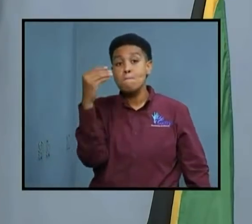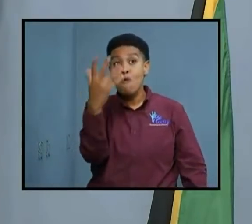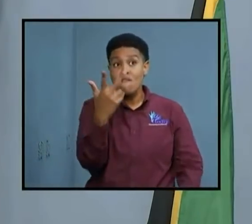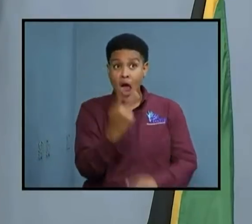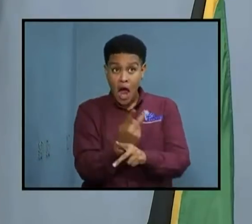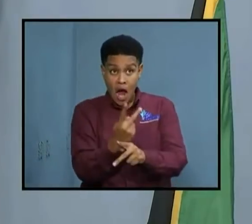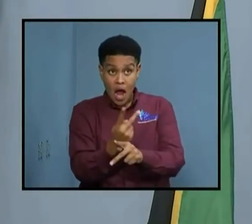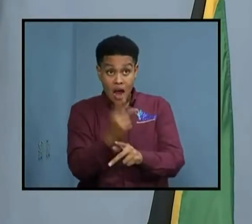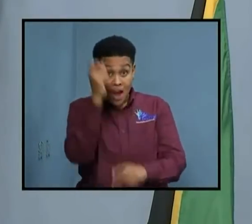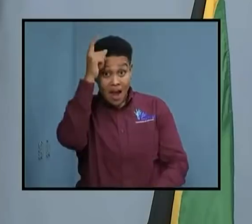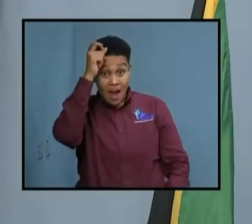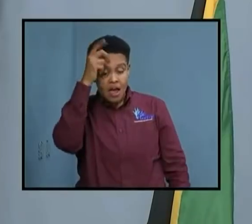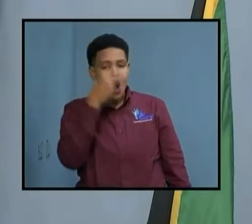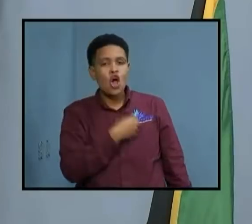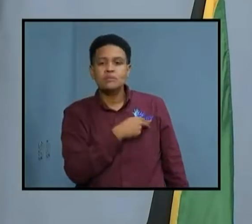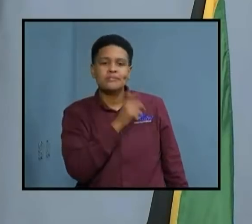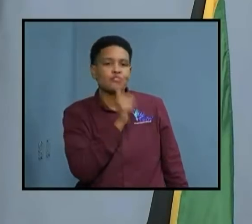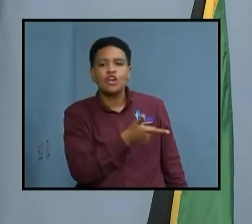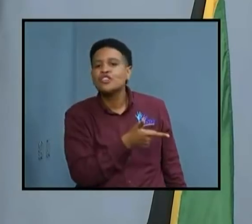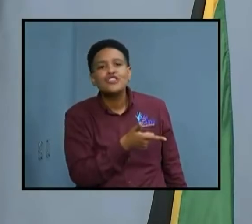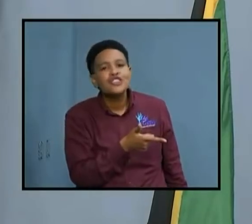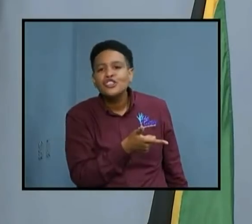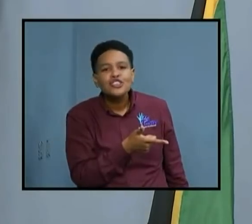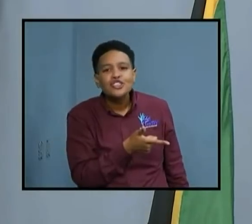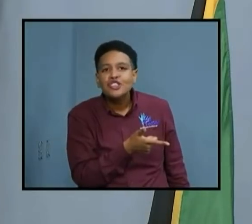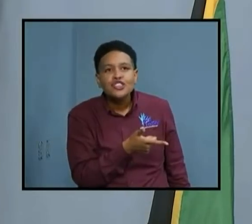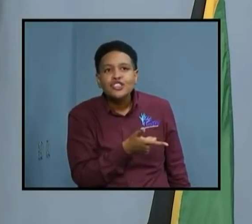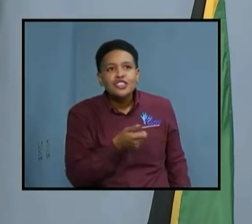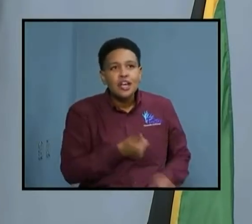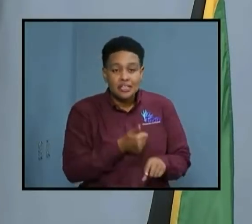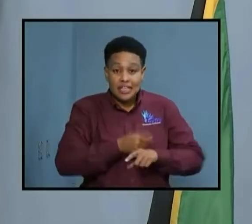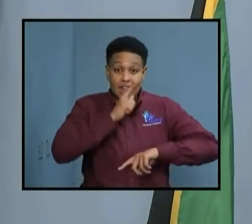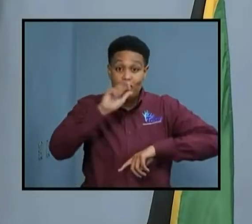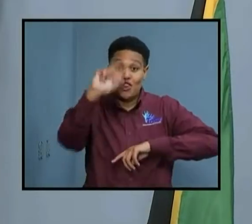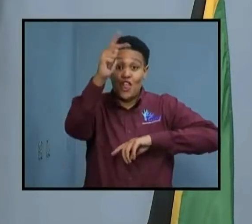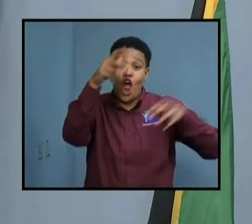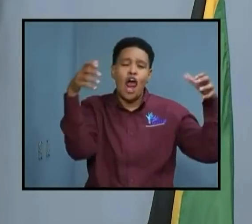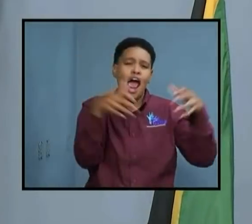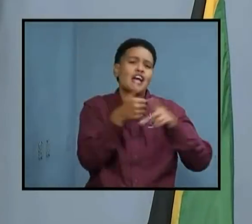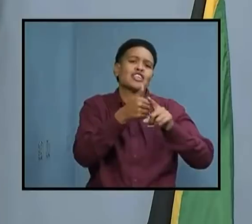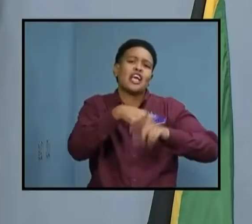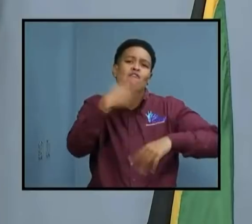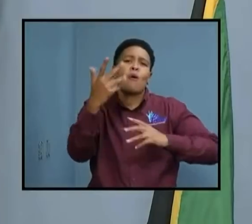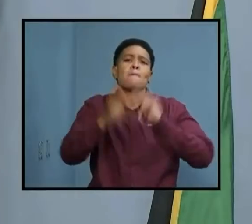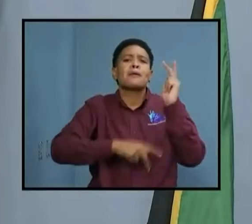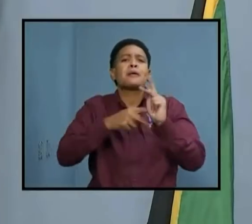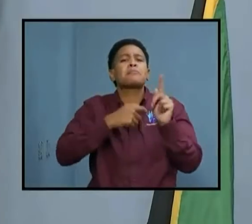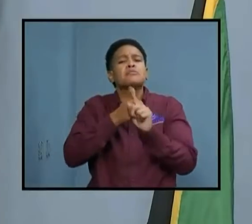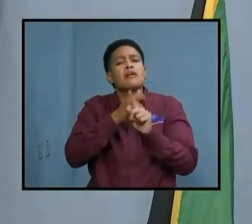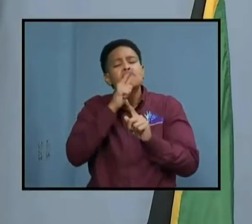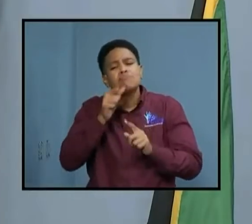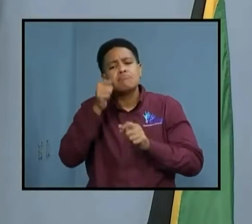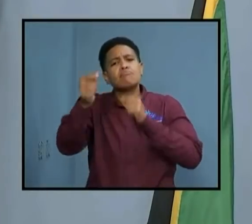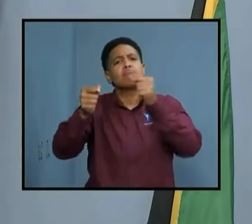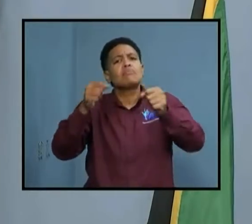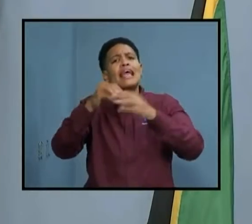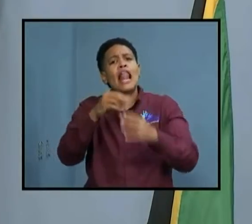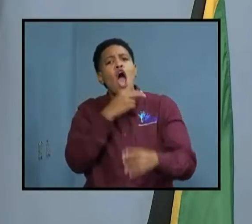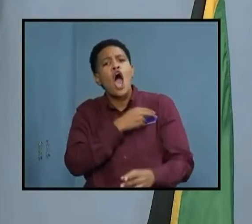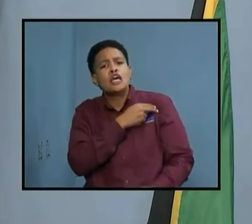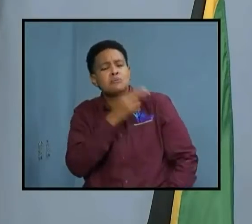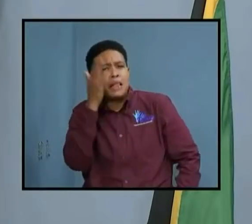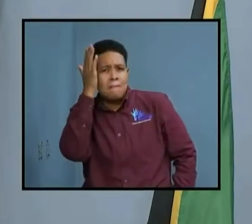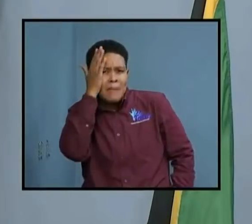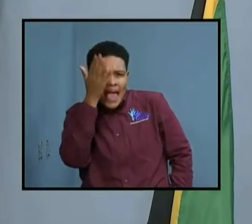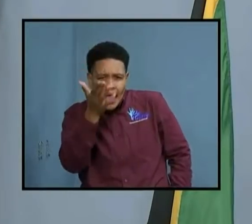be hospitals. And then there's a third category, which would be persons placed in a hospital bed,